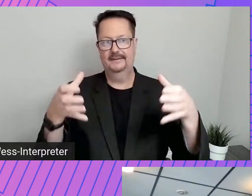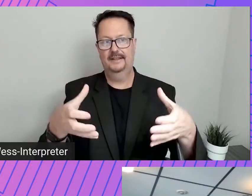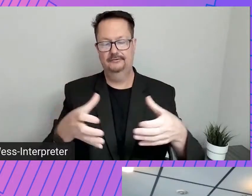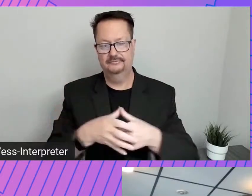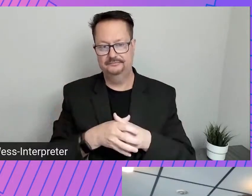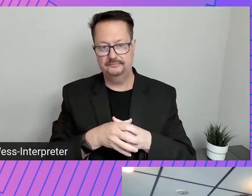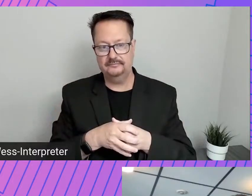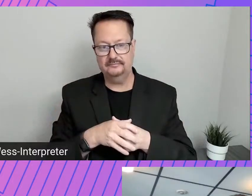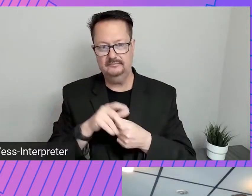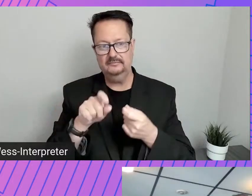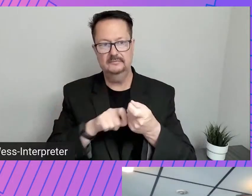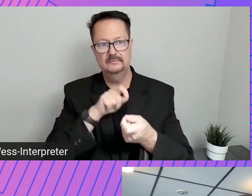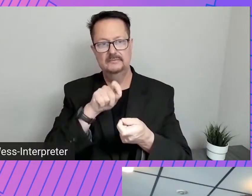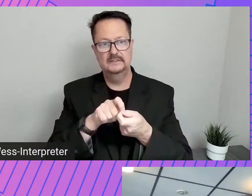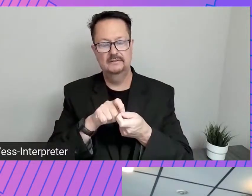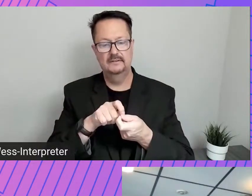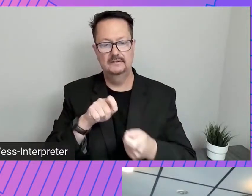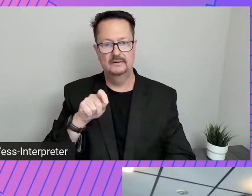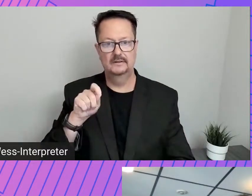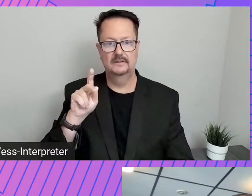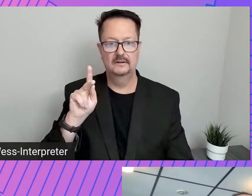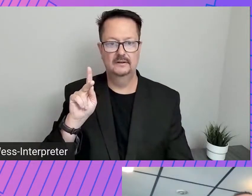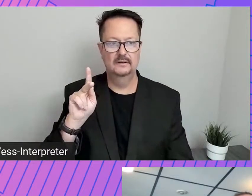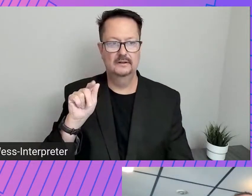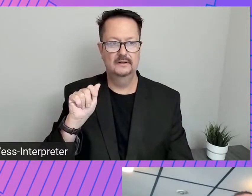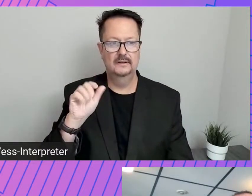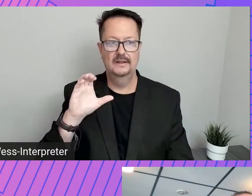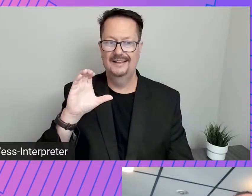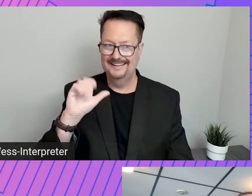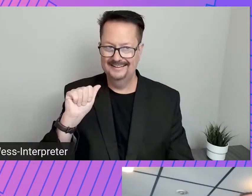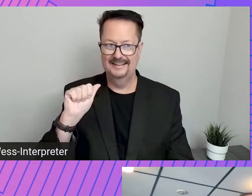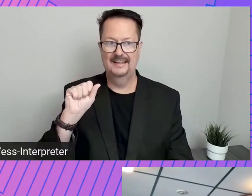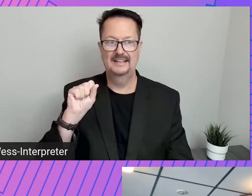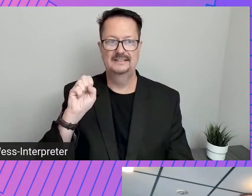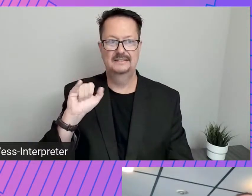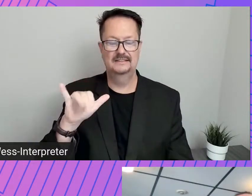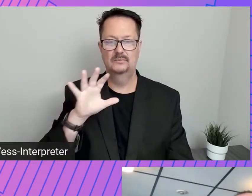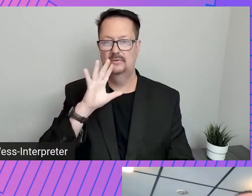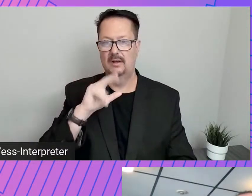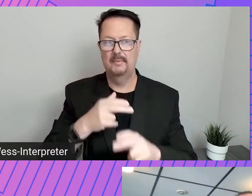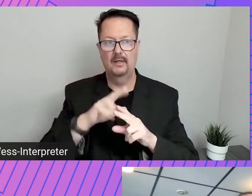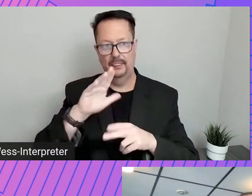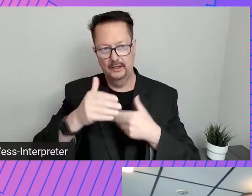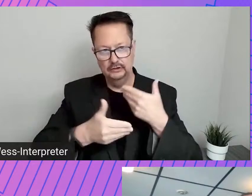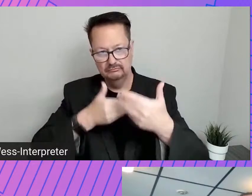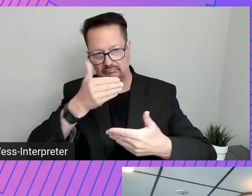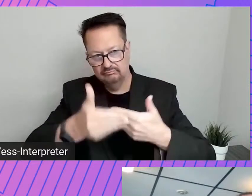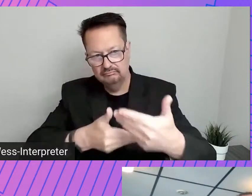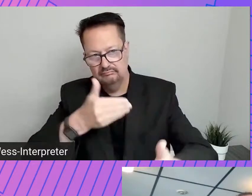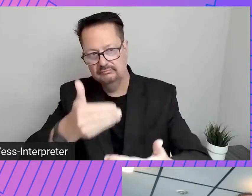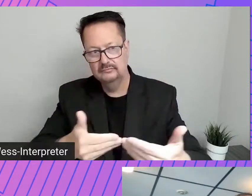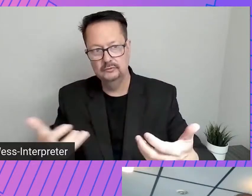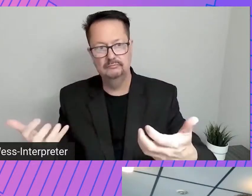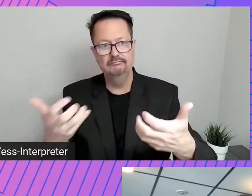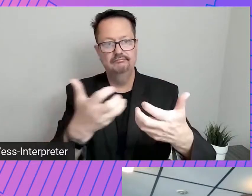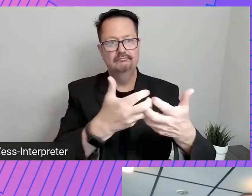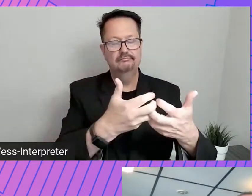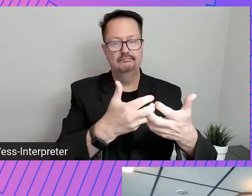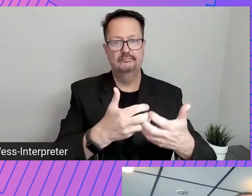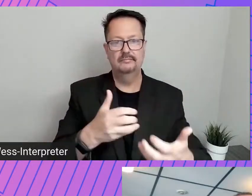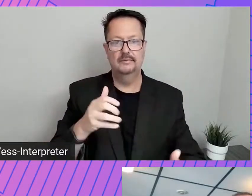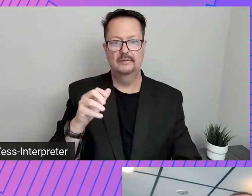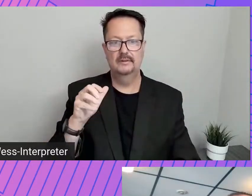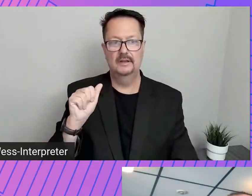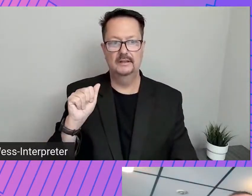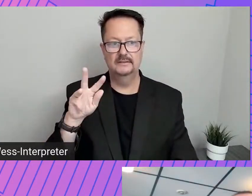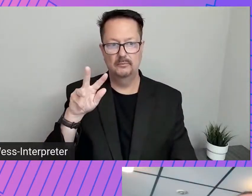how Casey's going to talk to us a bit about their journey in Gaggle, of how they went into AWS, and